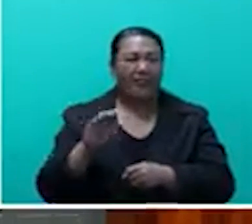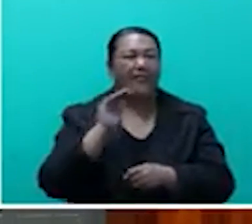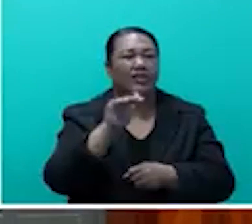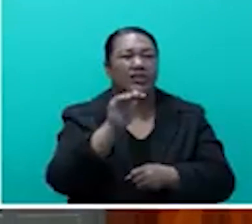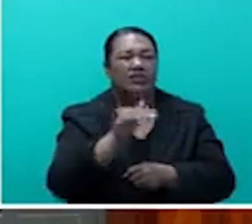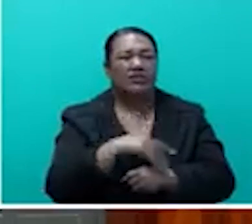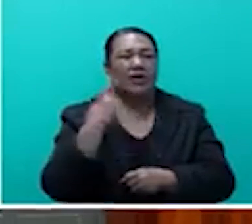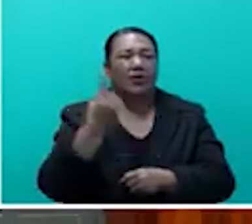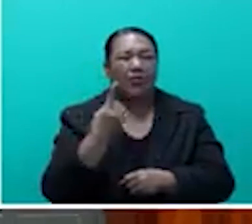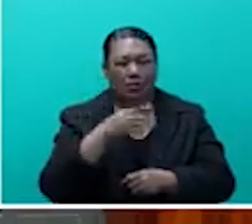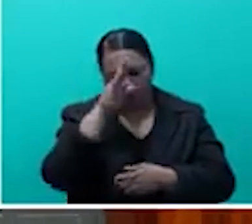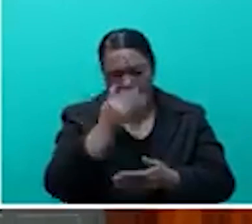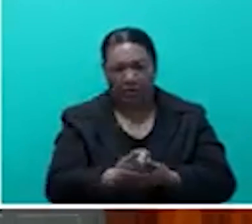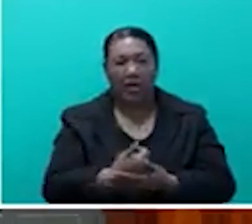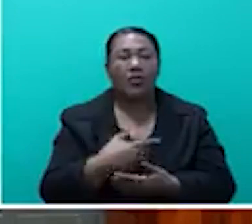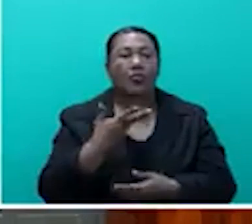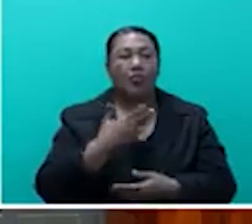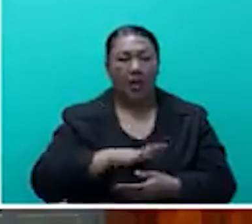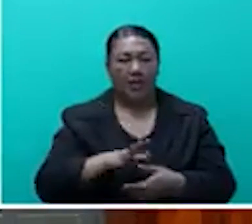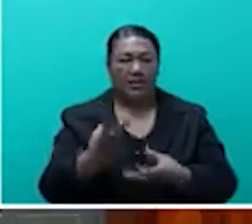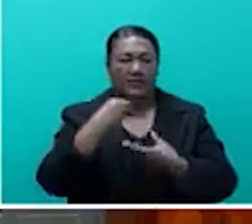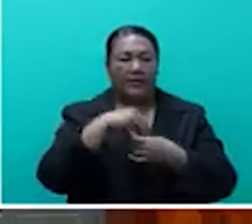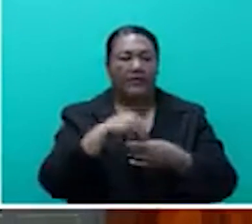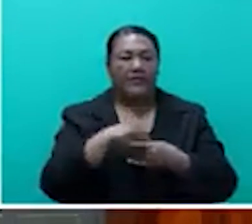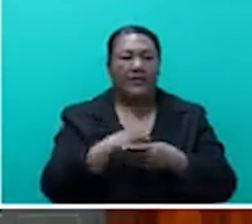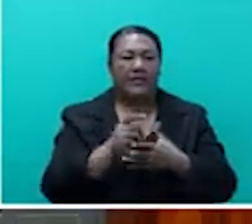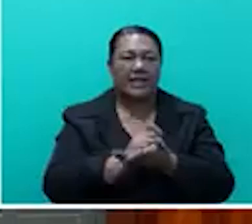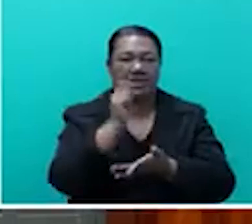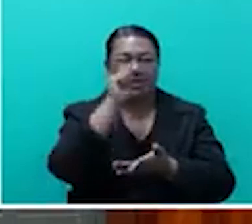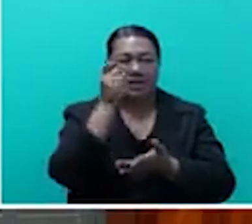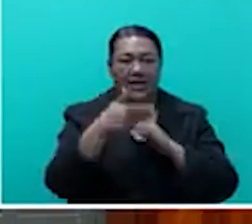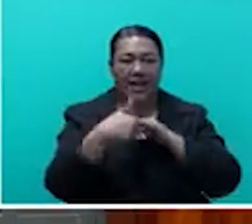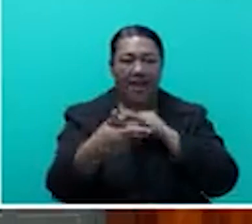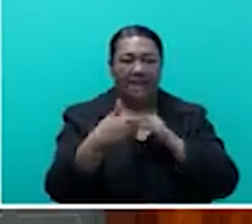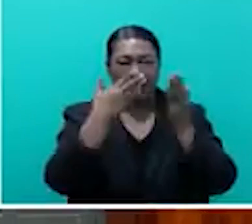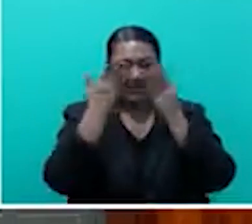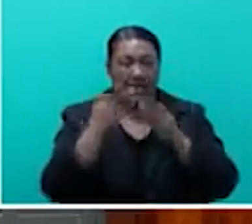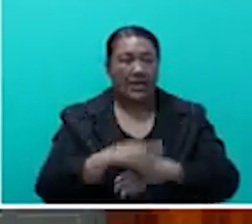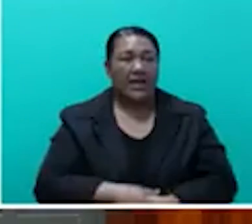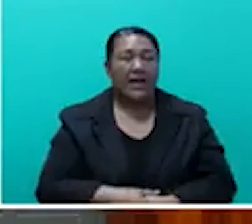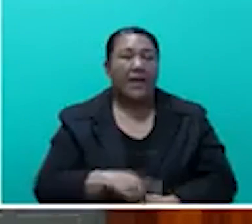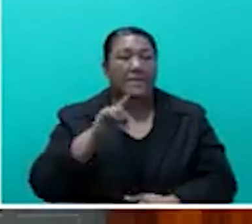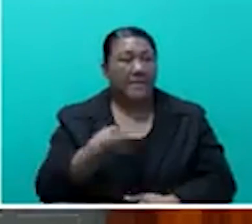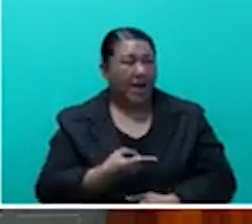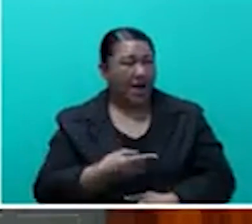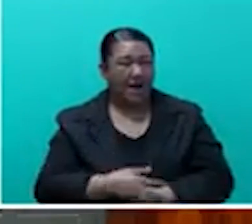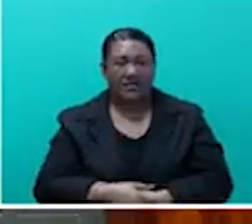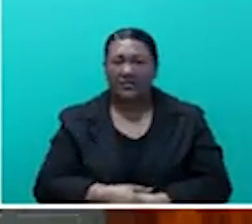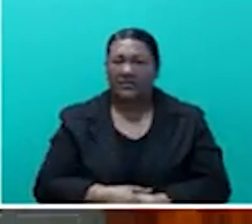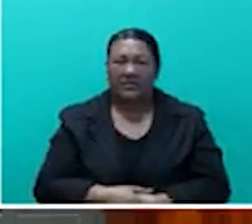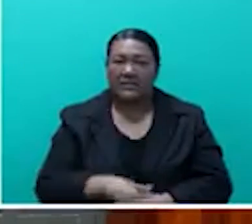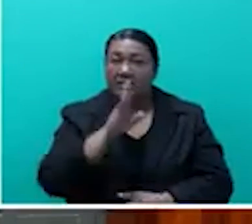intending to study in tertiary institutions. Unfortunately, this government has